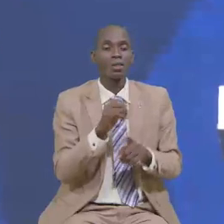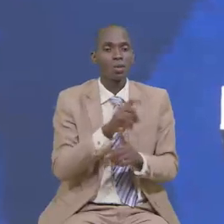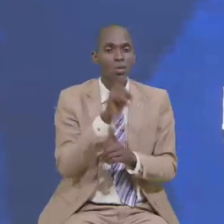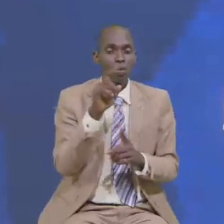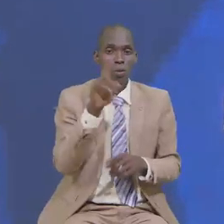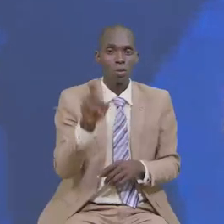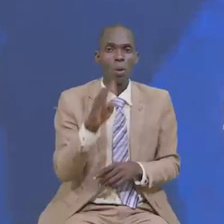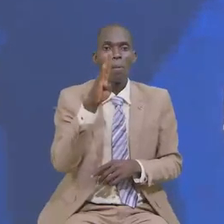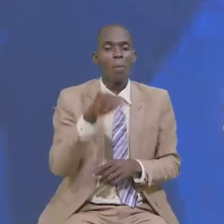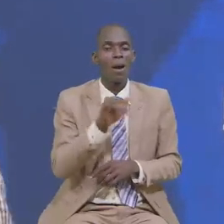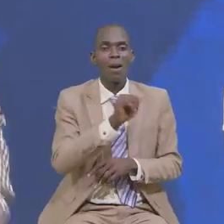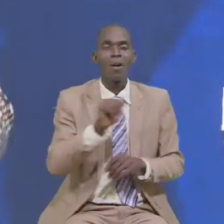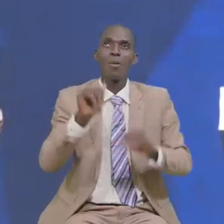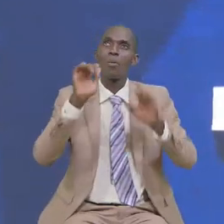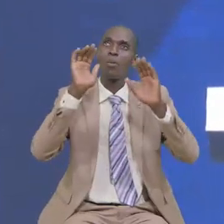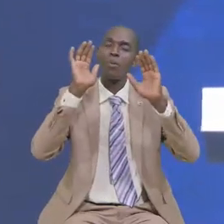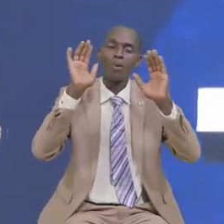wonder.